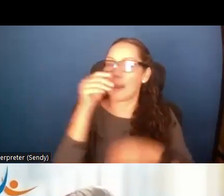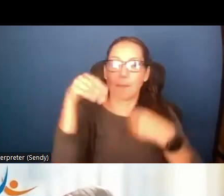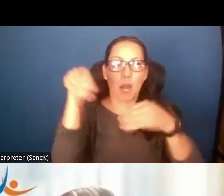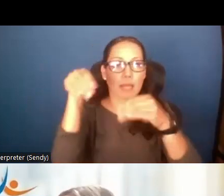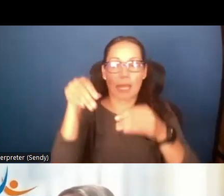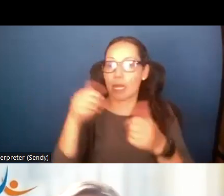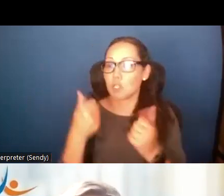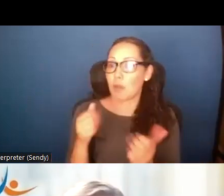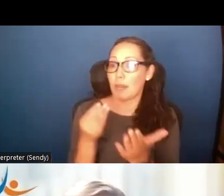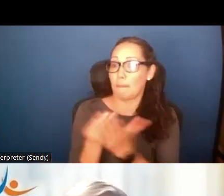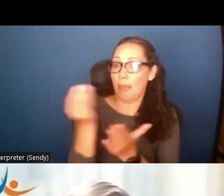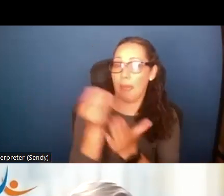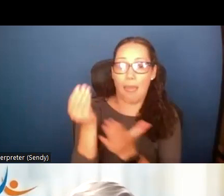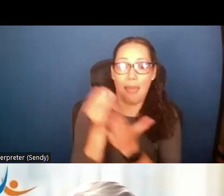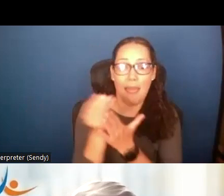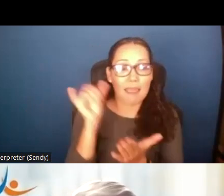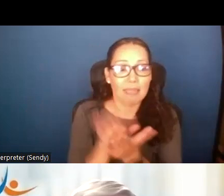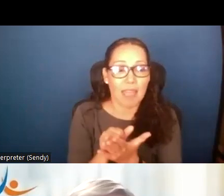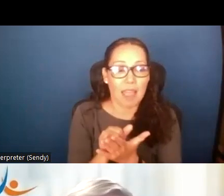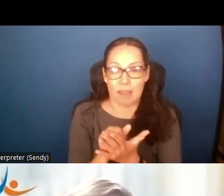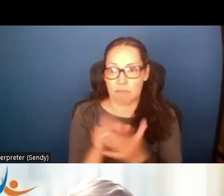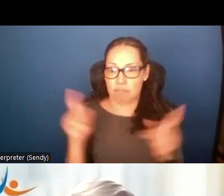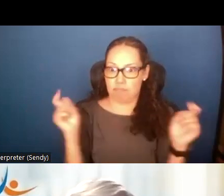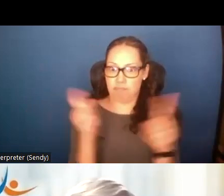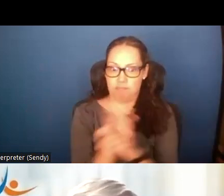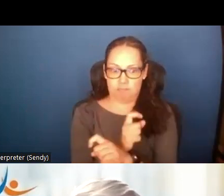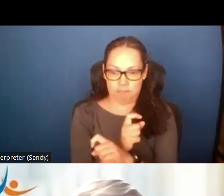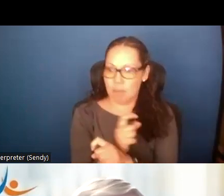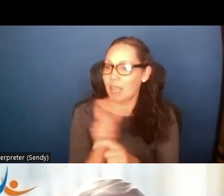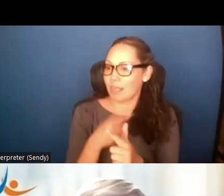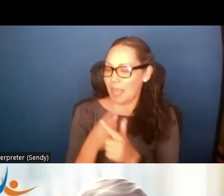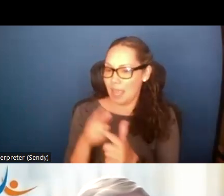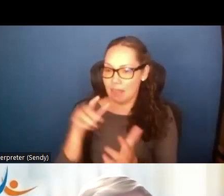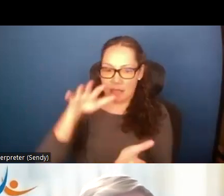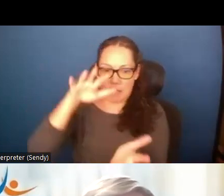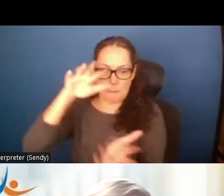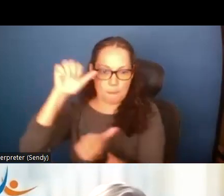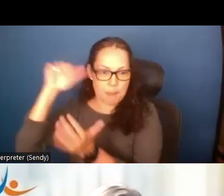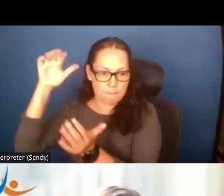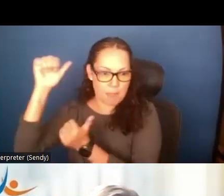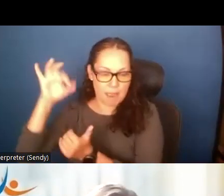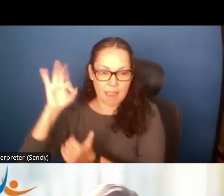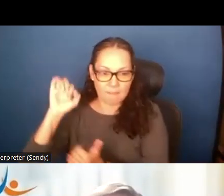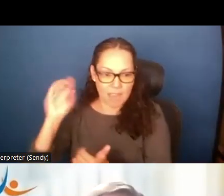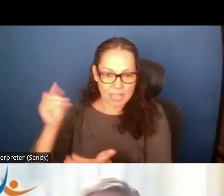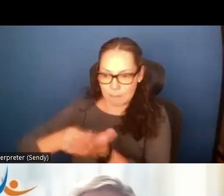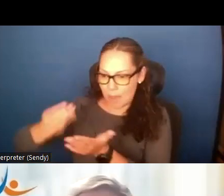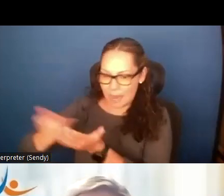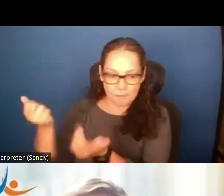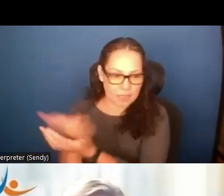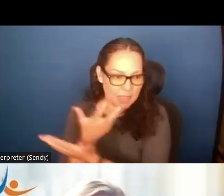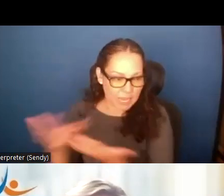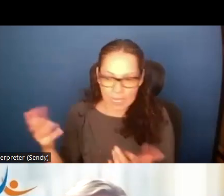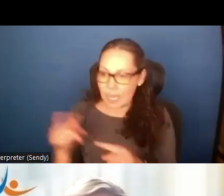was complicated because we were trying to have the feds buy everything. And if you remember that they weren't doing that at the beginning. And so then you had all the